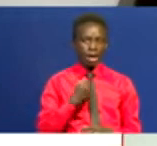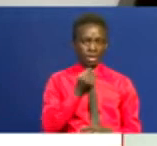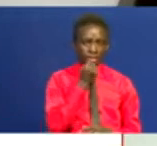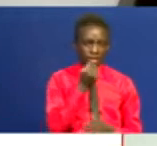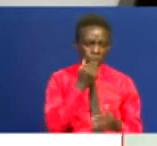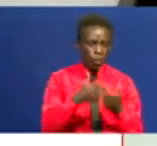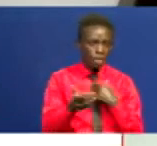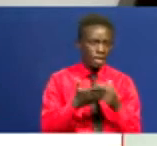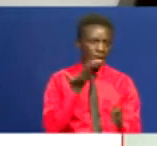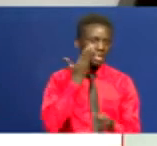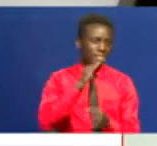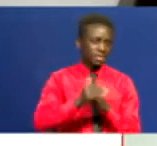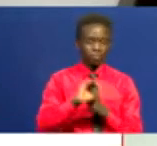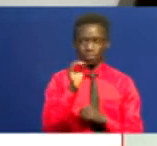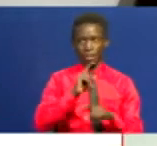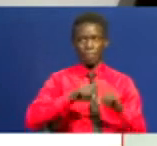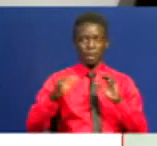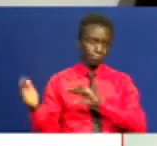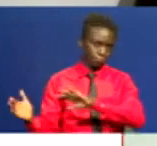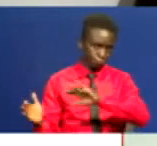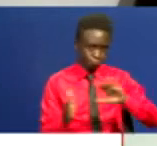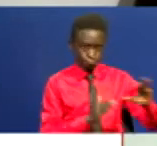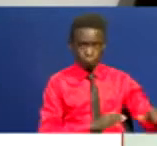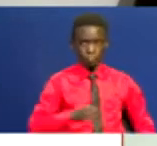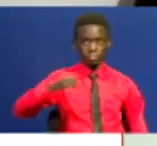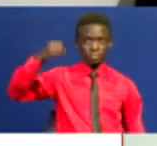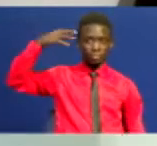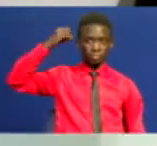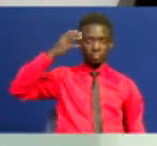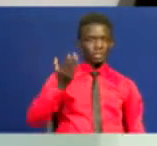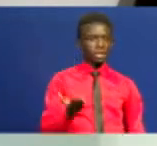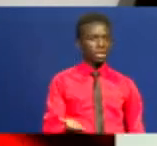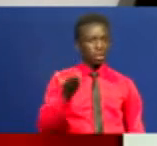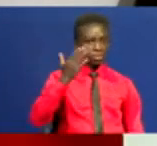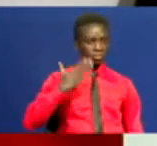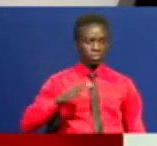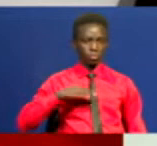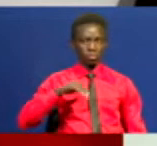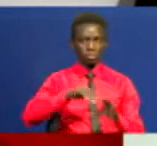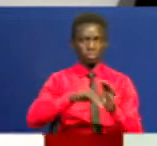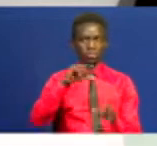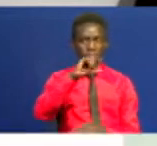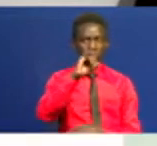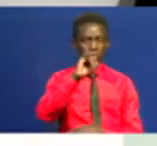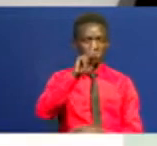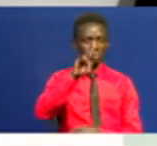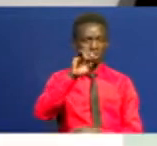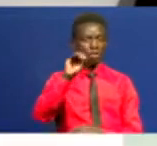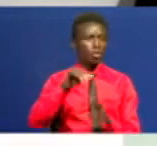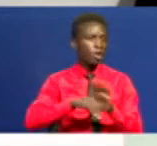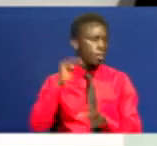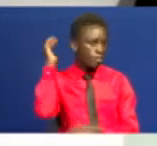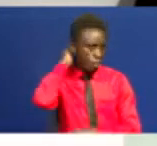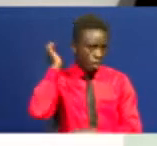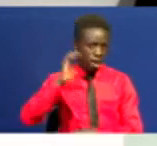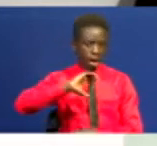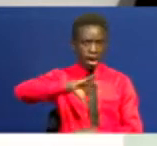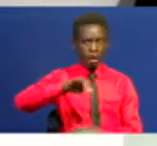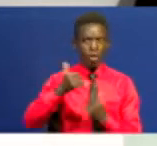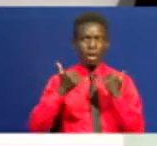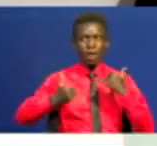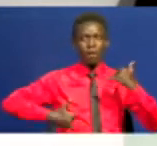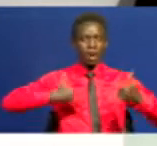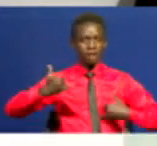But moving on, amid the rise in cost of power, the residents of Gikoe Village in Murang’a County are enjoying cheap